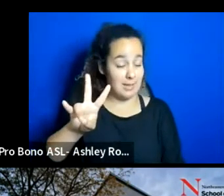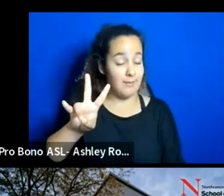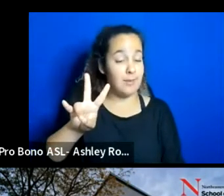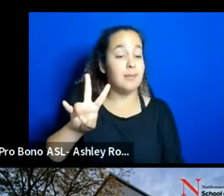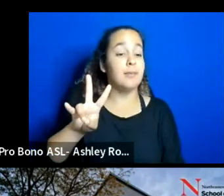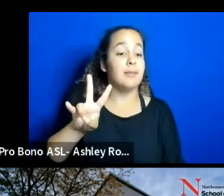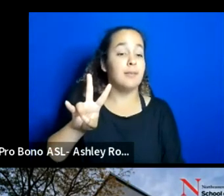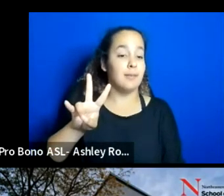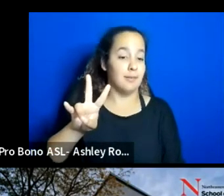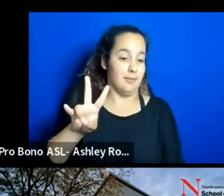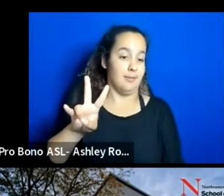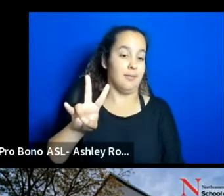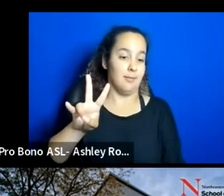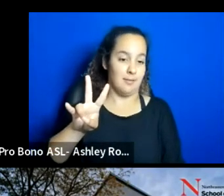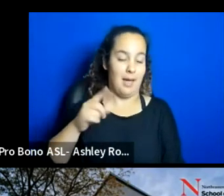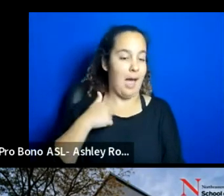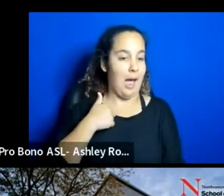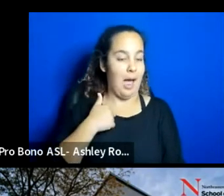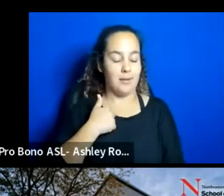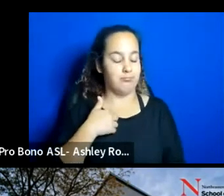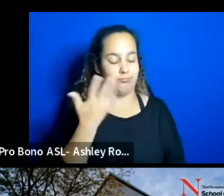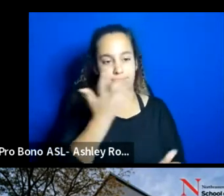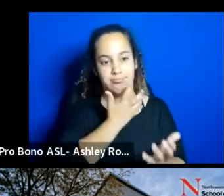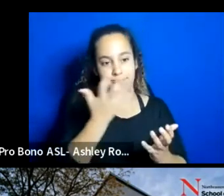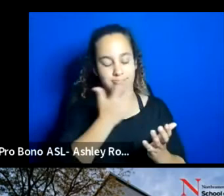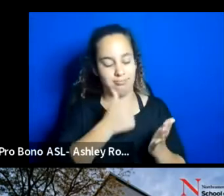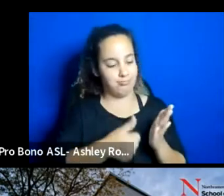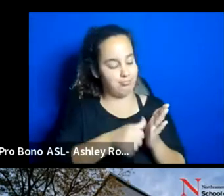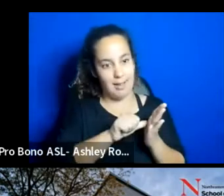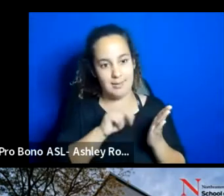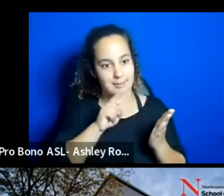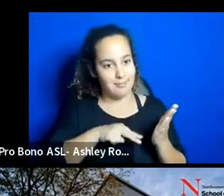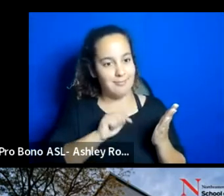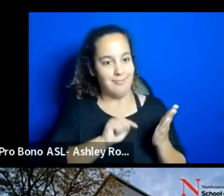I was really fascinated by.